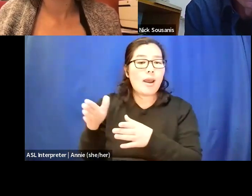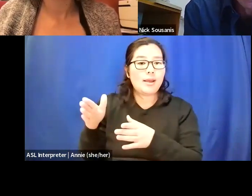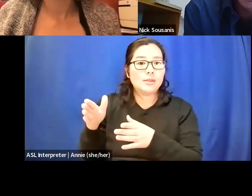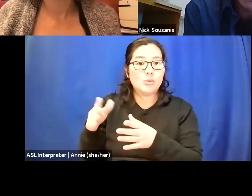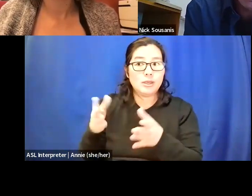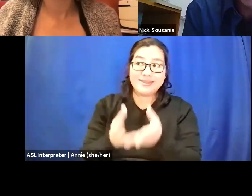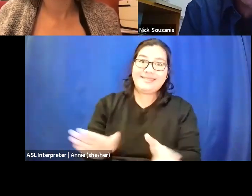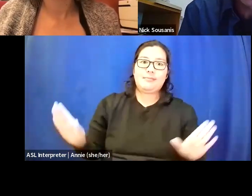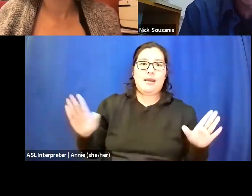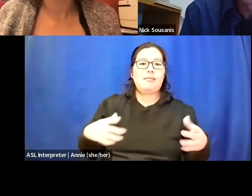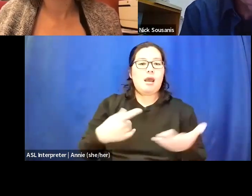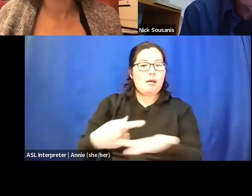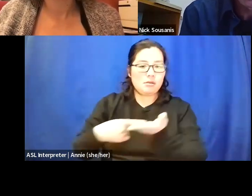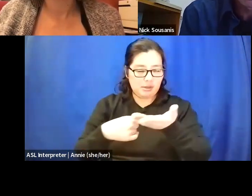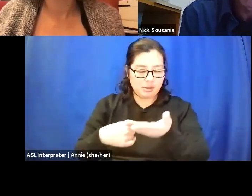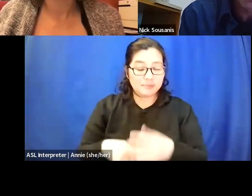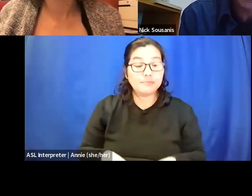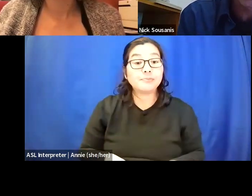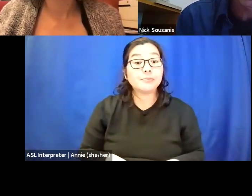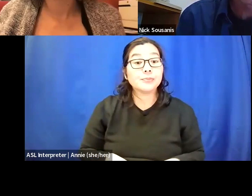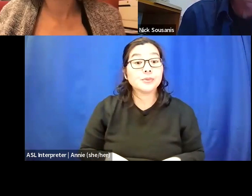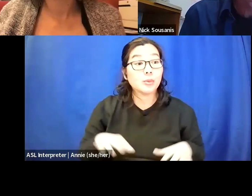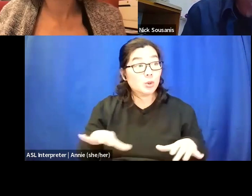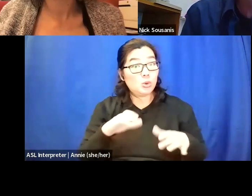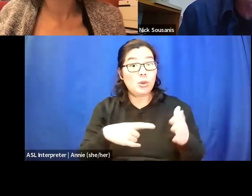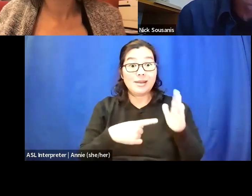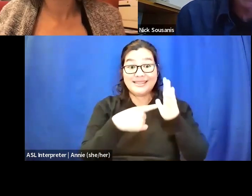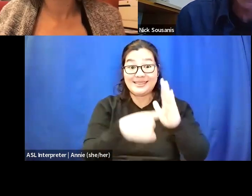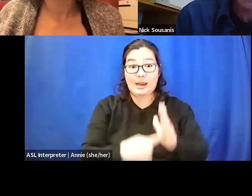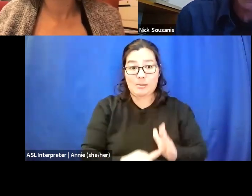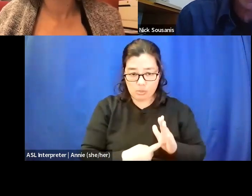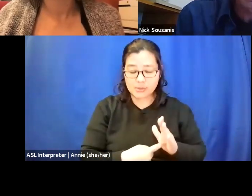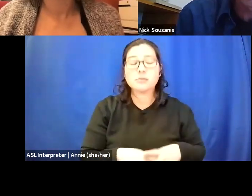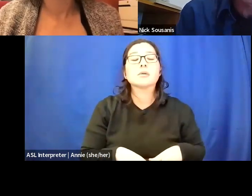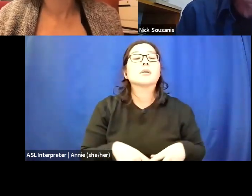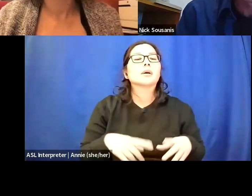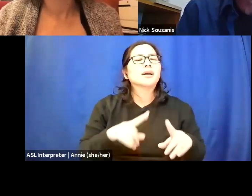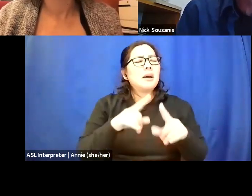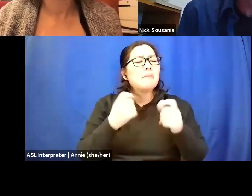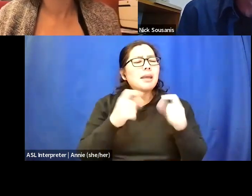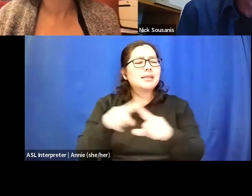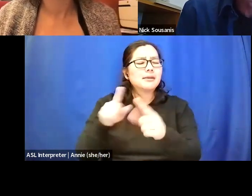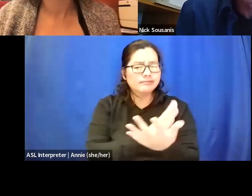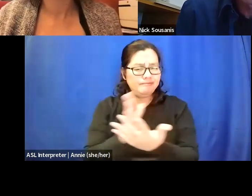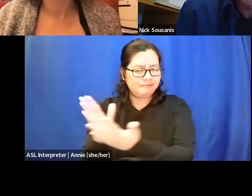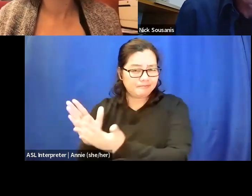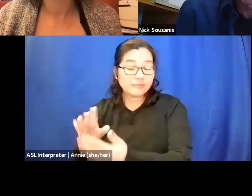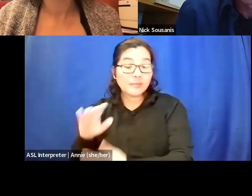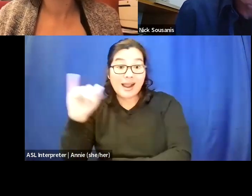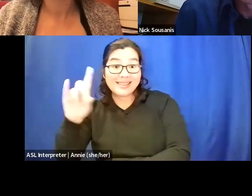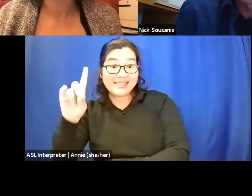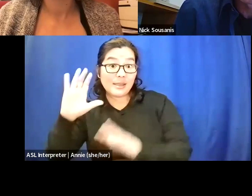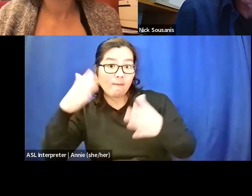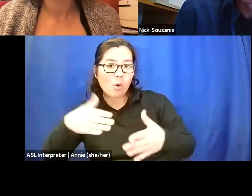conversation? So in doing the samples, we go in a couple different directions. IDC's describes what's visually there, what is visually